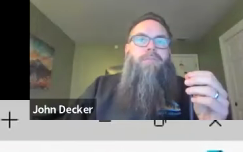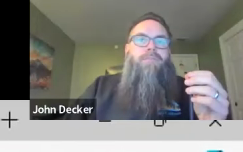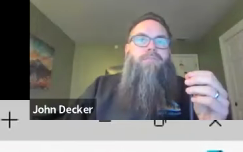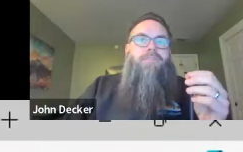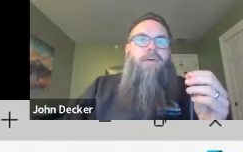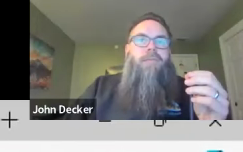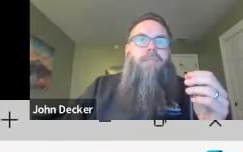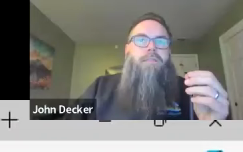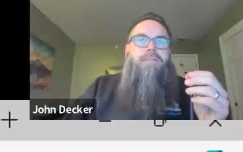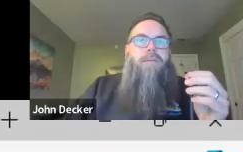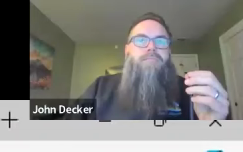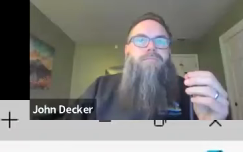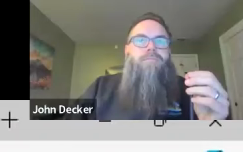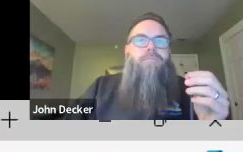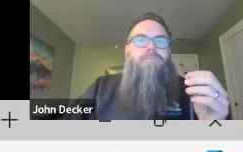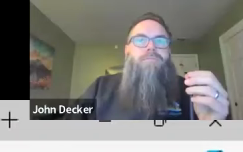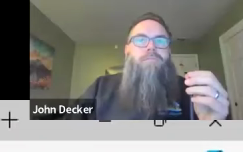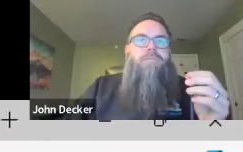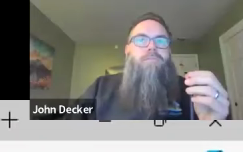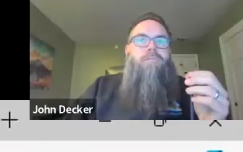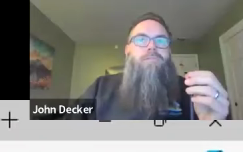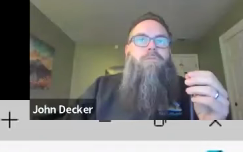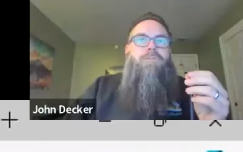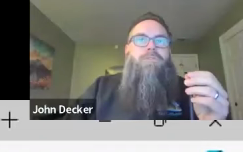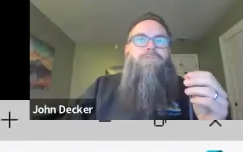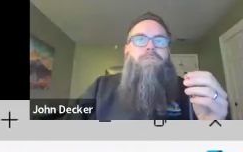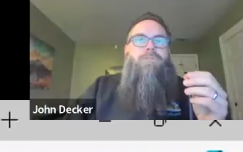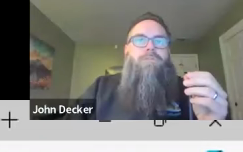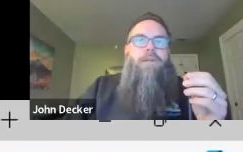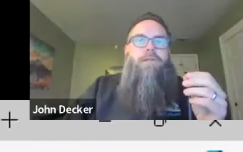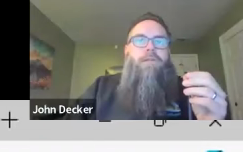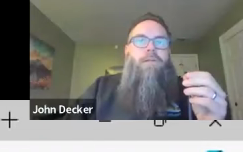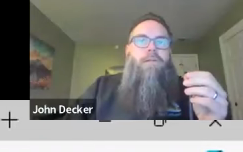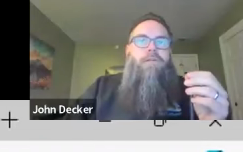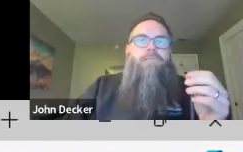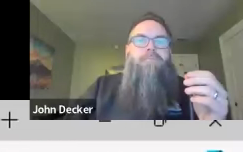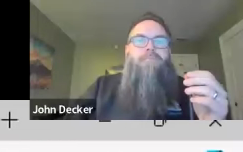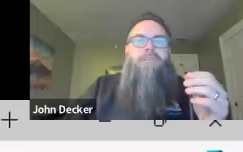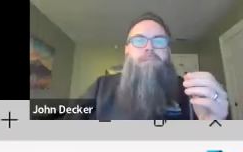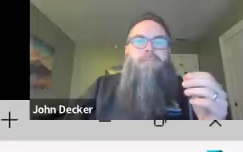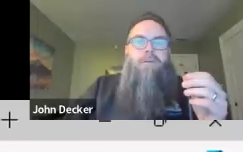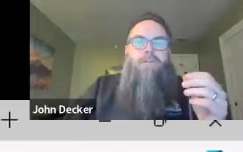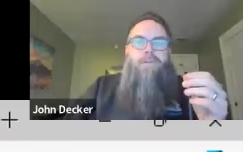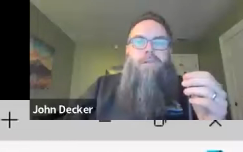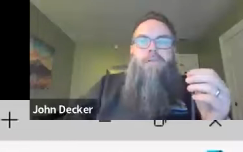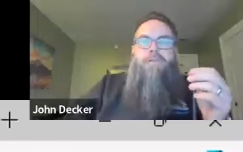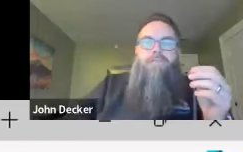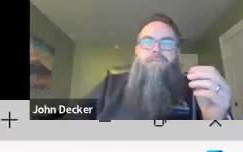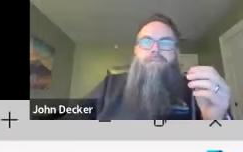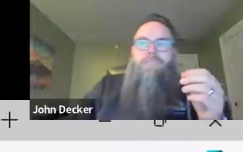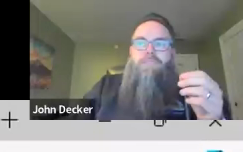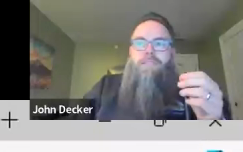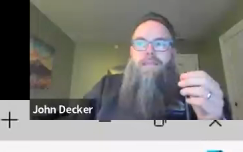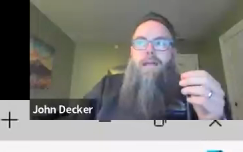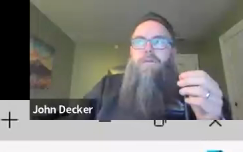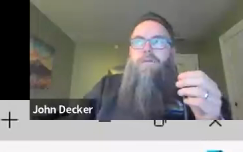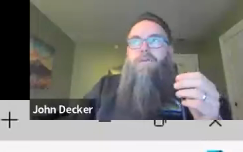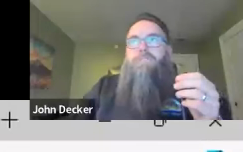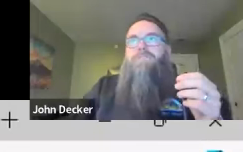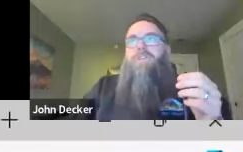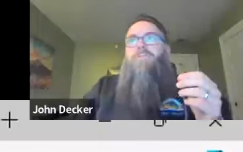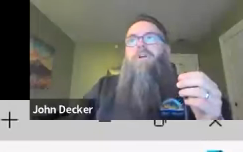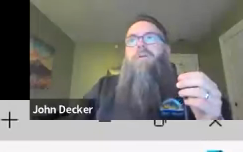the supplemental staffing that is tied to your service. So if you are a residential service provider, supplemental staffing is now $30.15 an